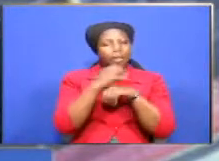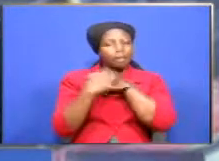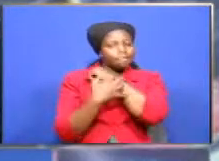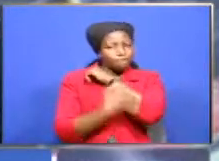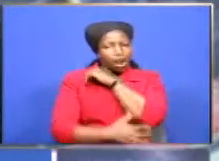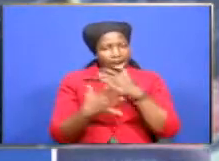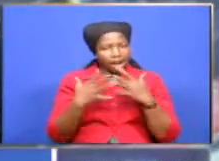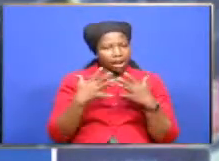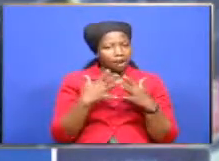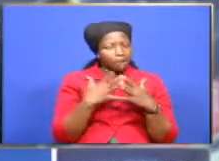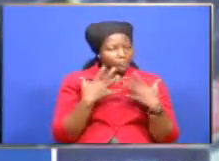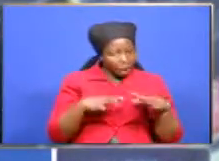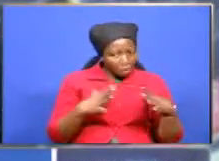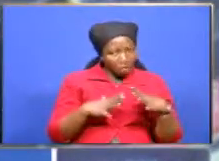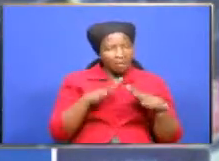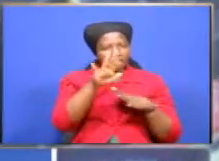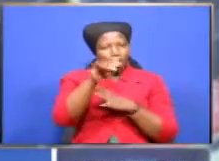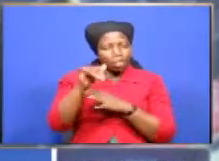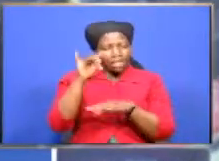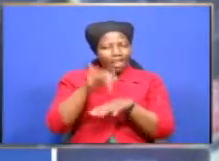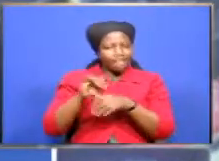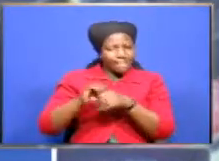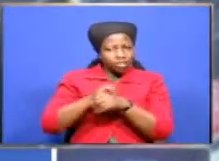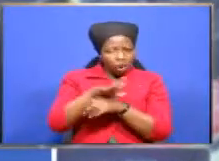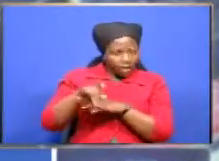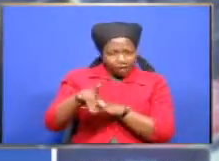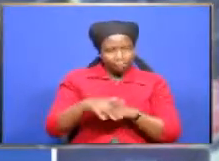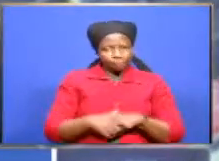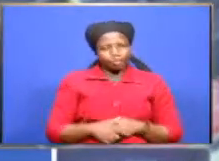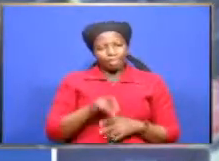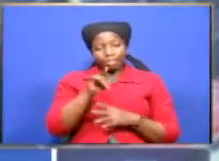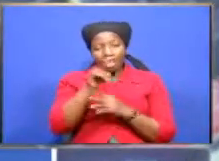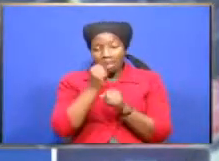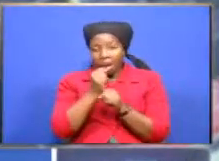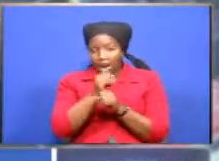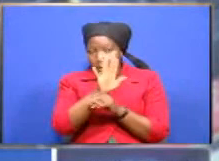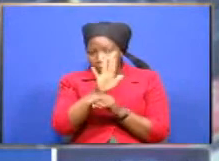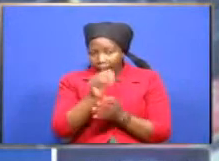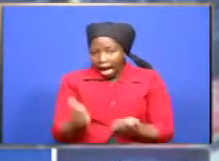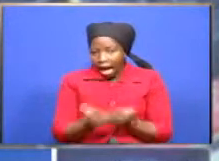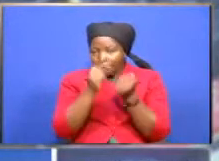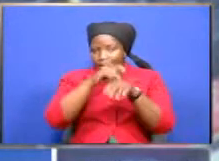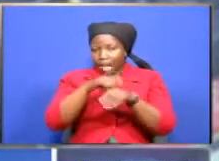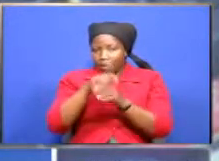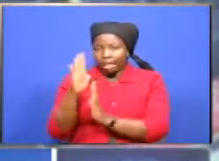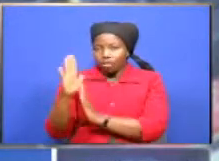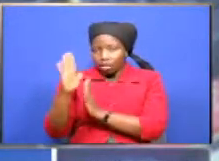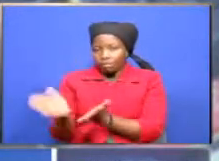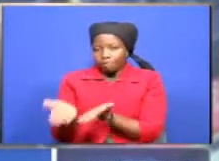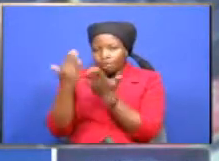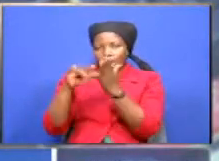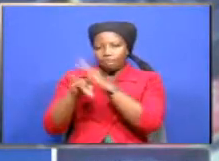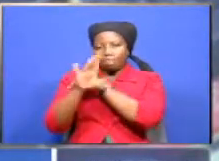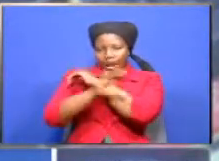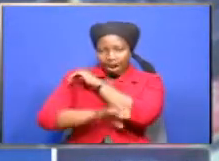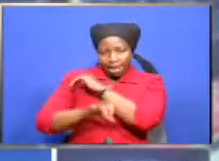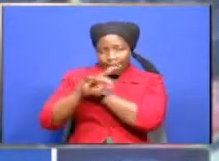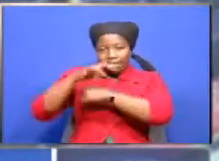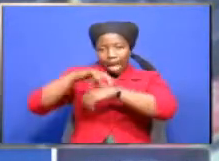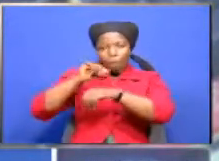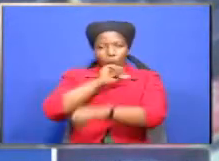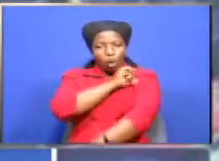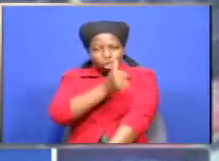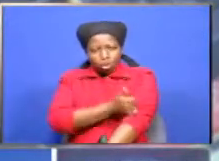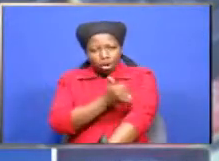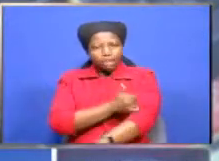from the adverse effects of the coronavirus pandemic. The efforts coming amid heightened security across the country as authorities move